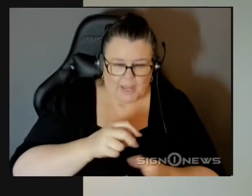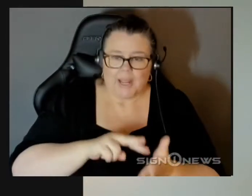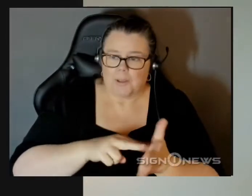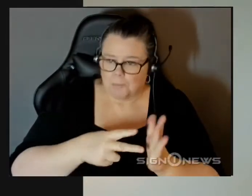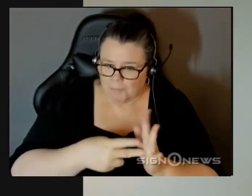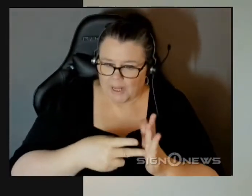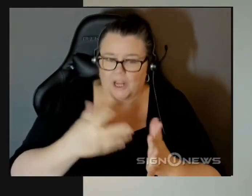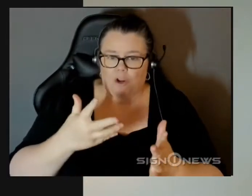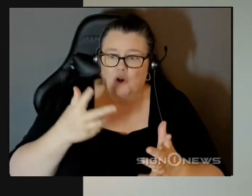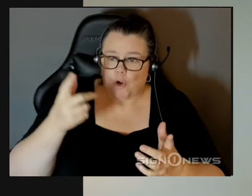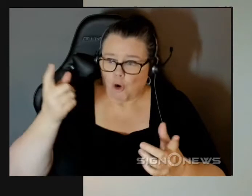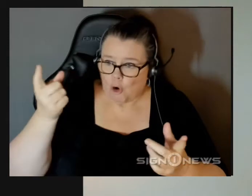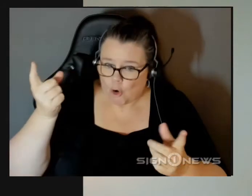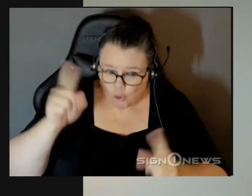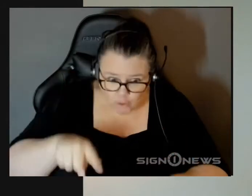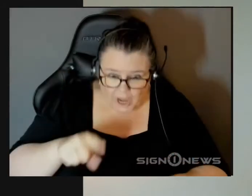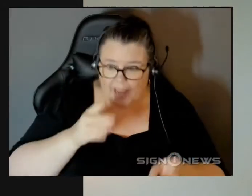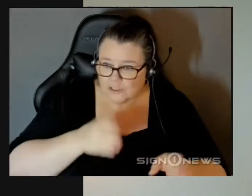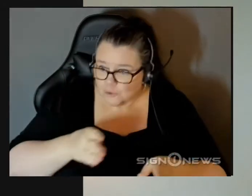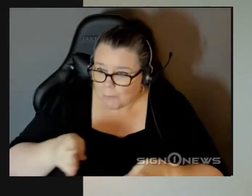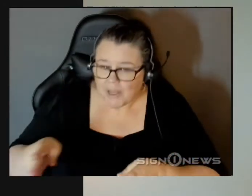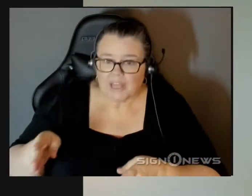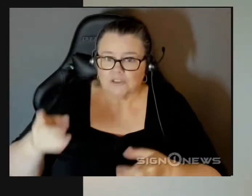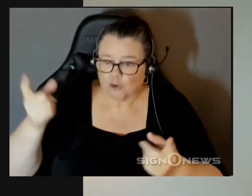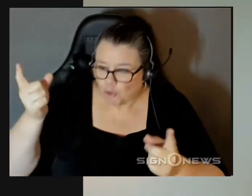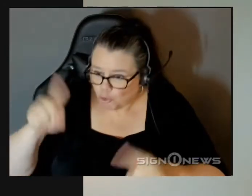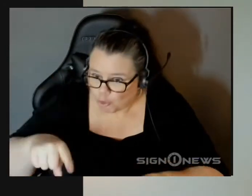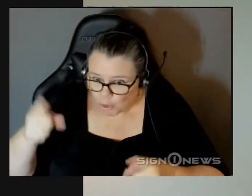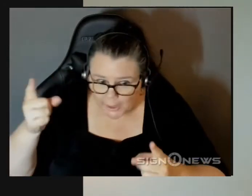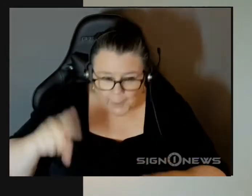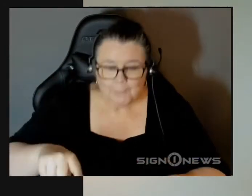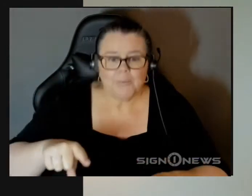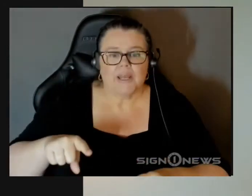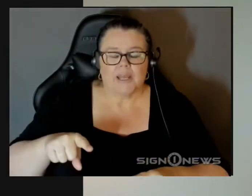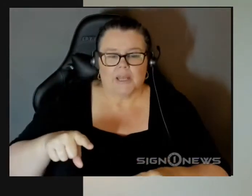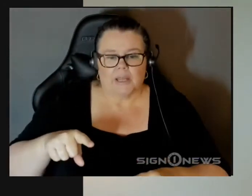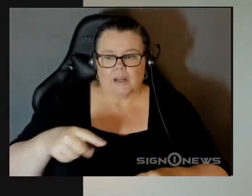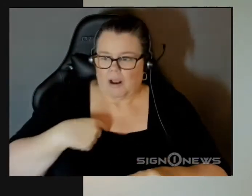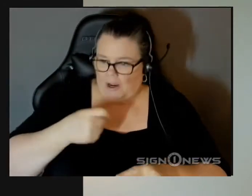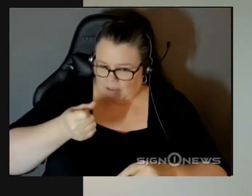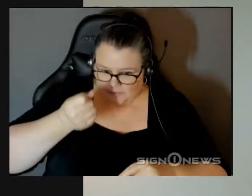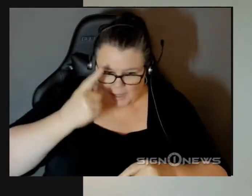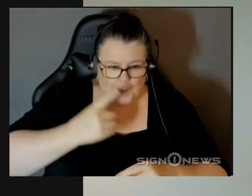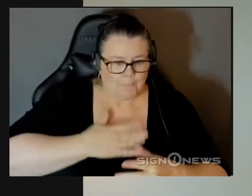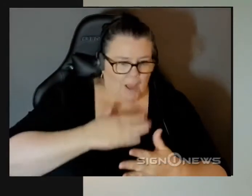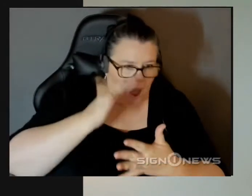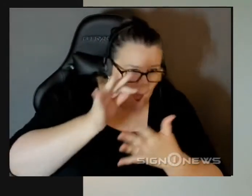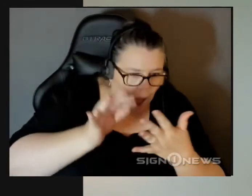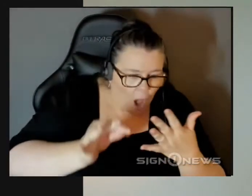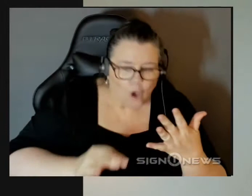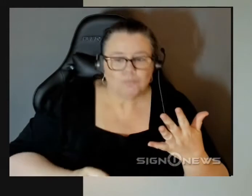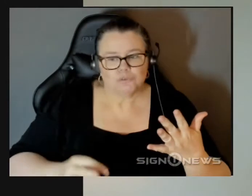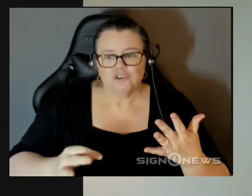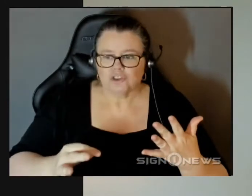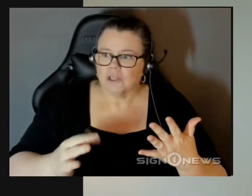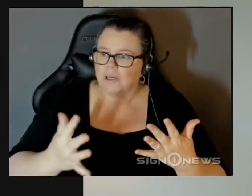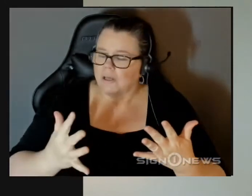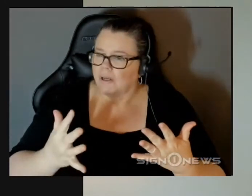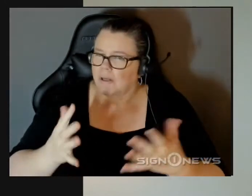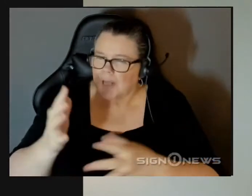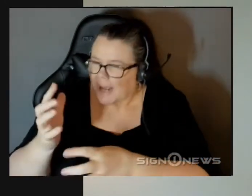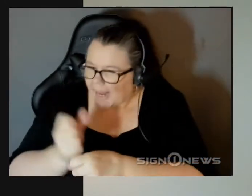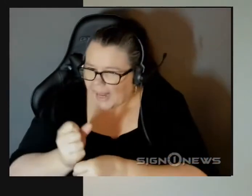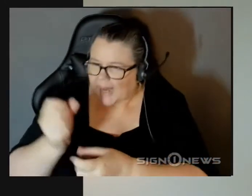you might use to understand the options that are available to you, get information in a way that works for